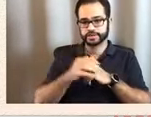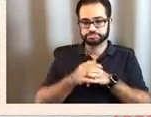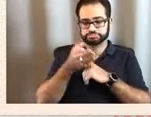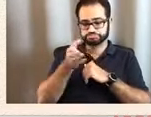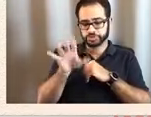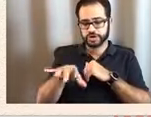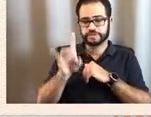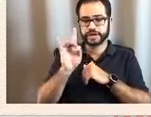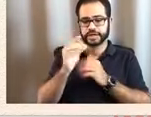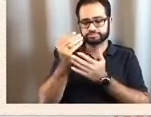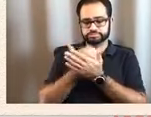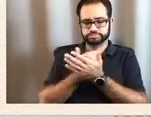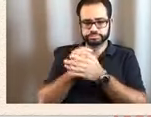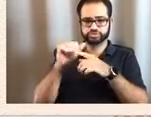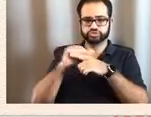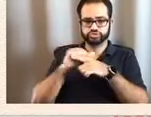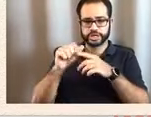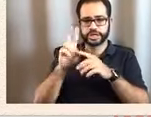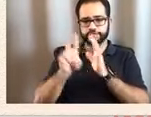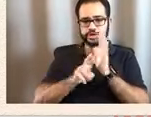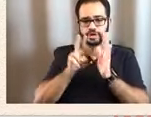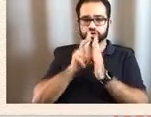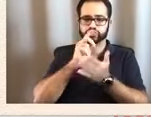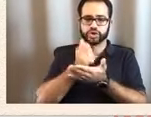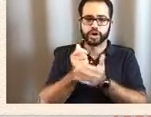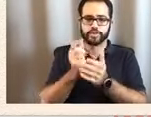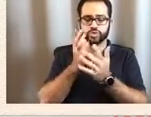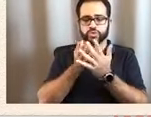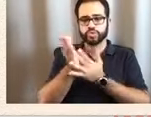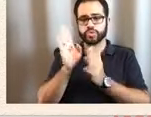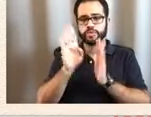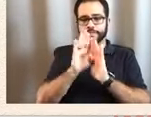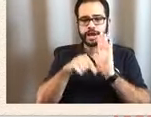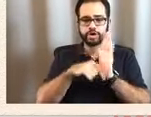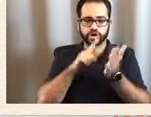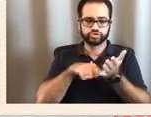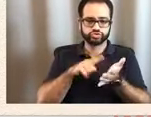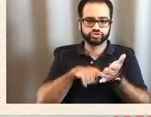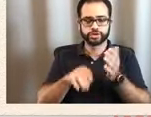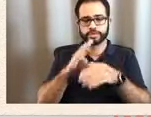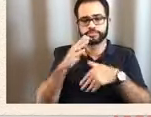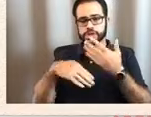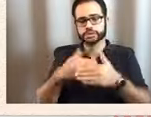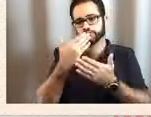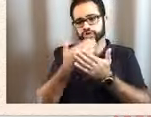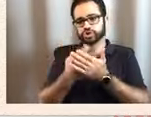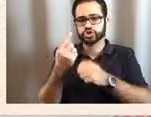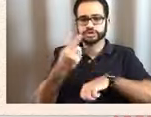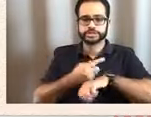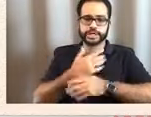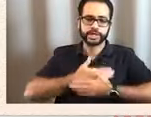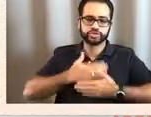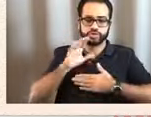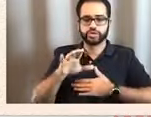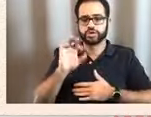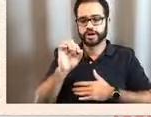of training videos to assist you through the background screening process. Have a wonderful day and enjoy your cafe.